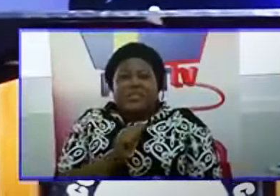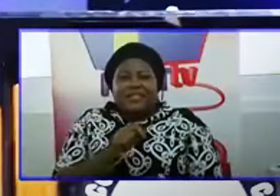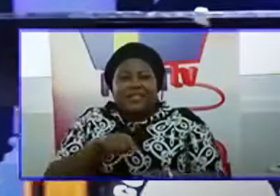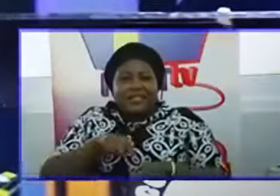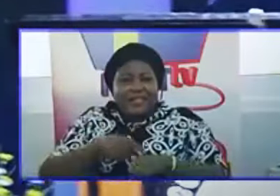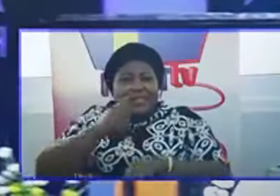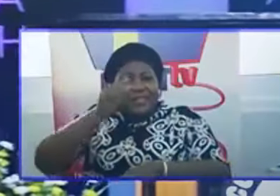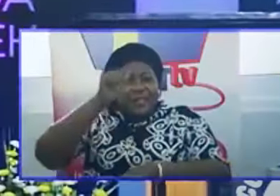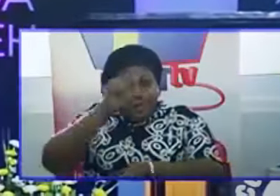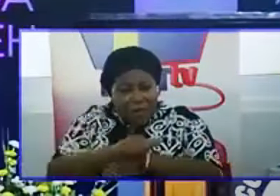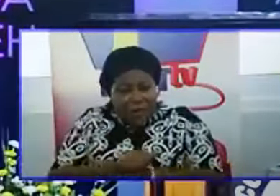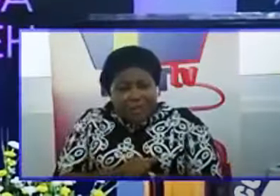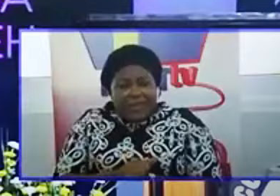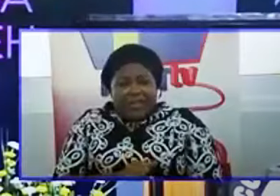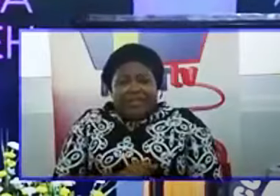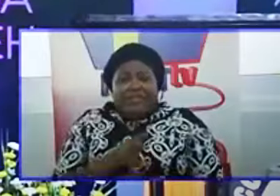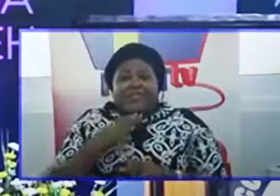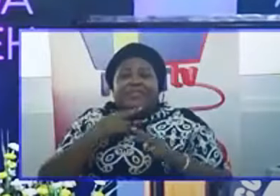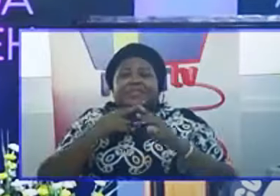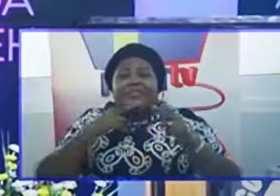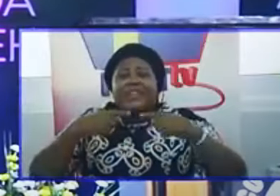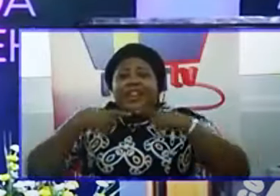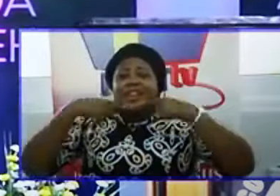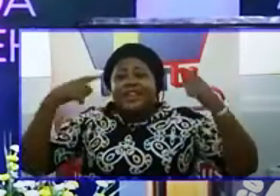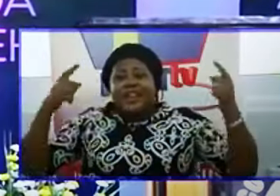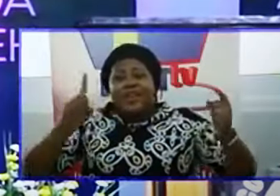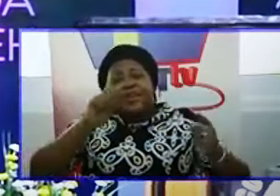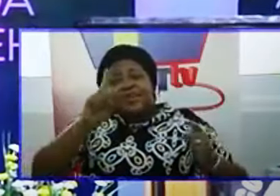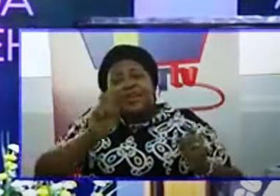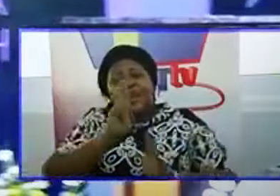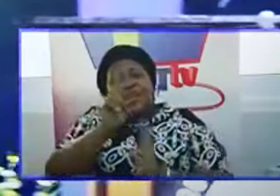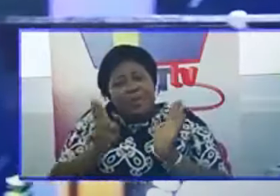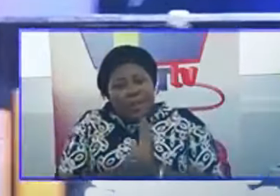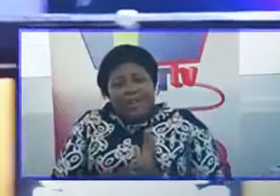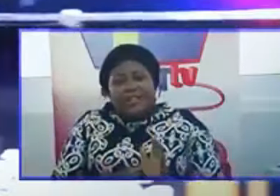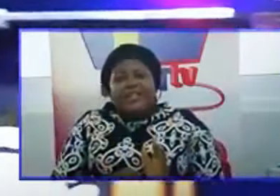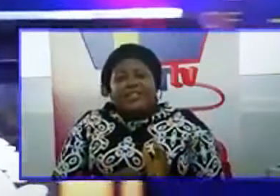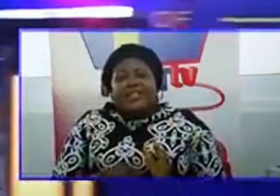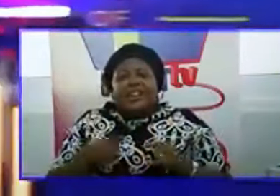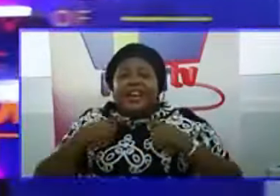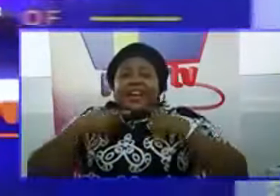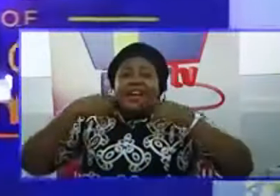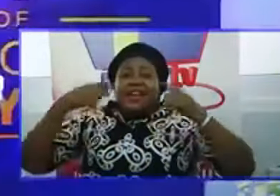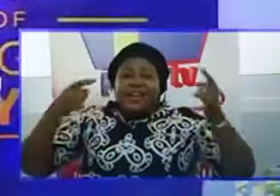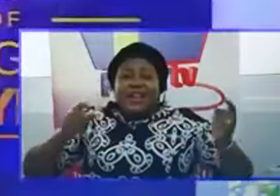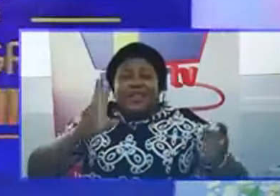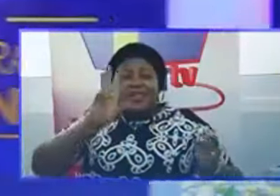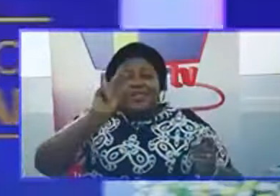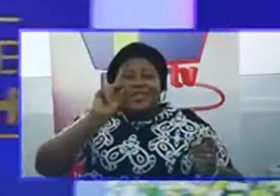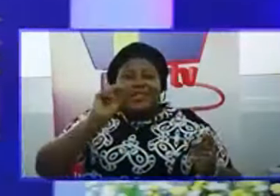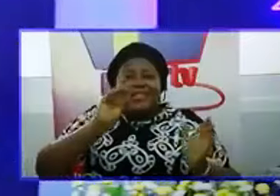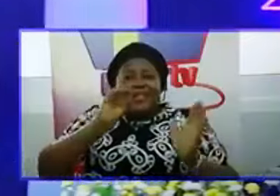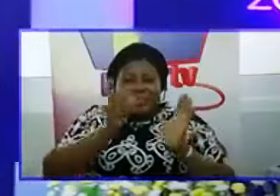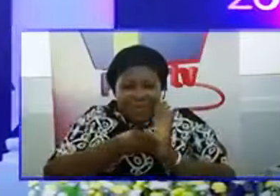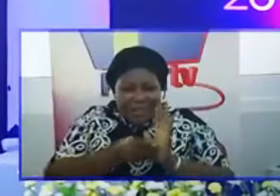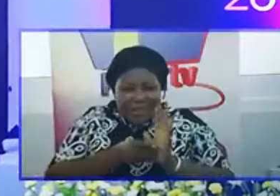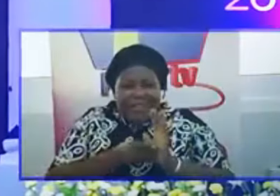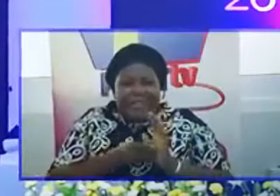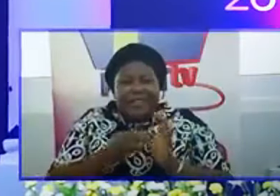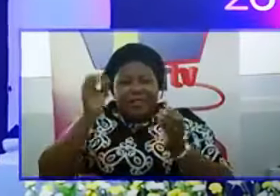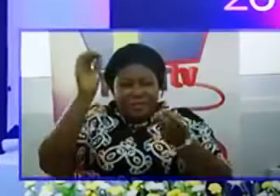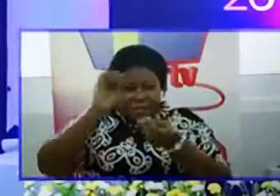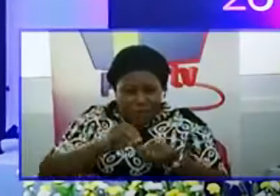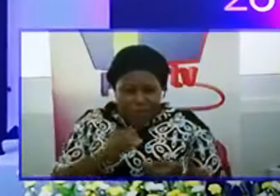Say, 1 hour gone, 1 hour more. He's still nice, he's smiling. And 30 minutes more,